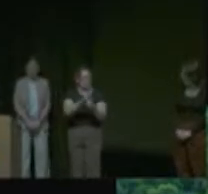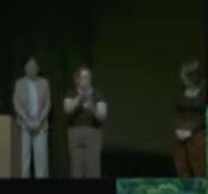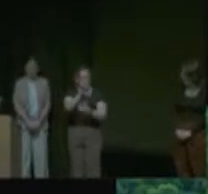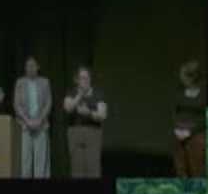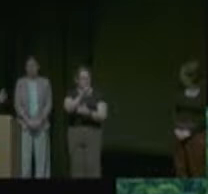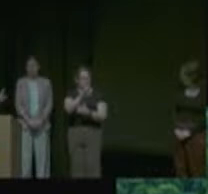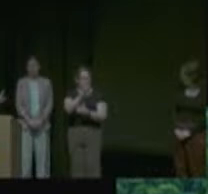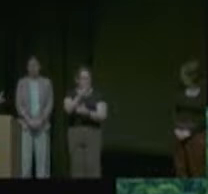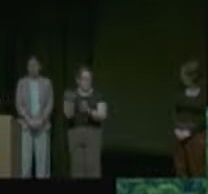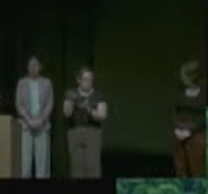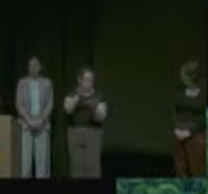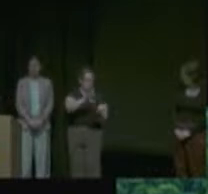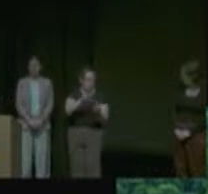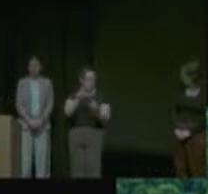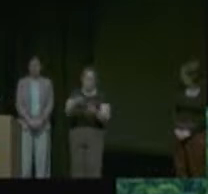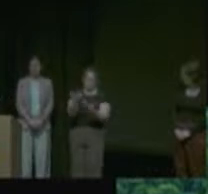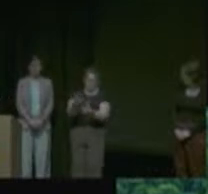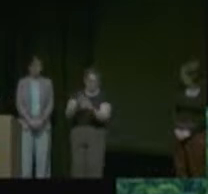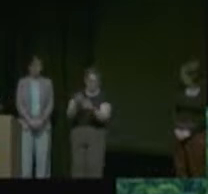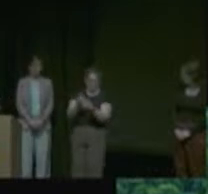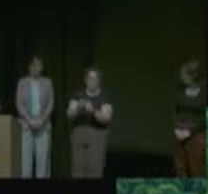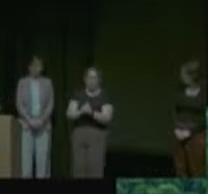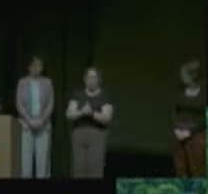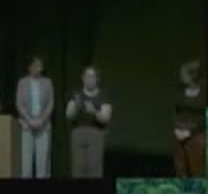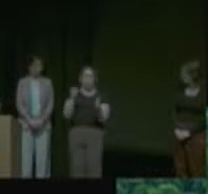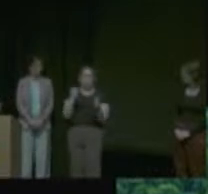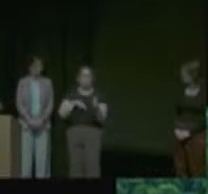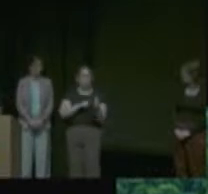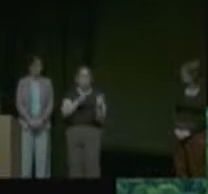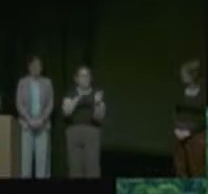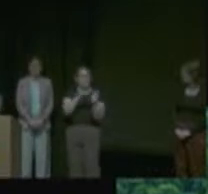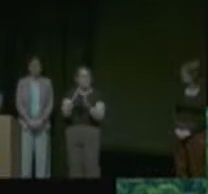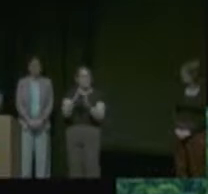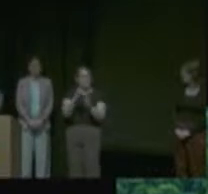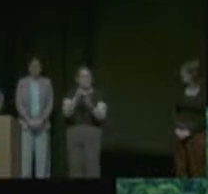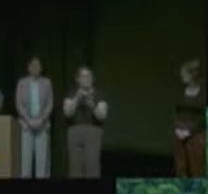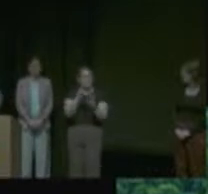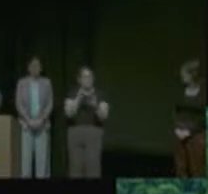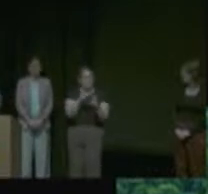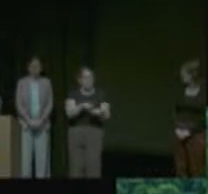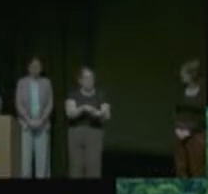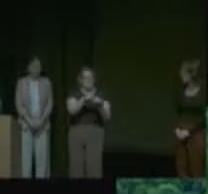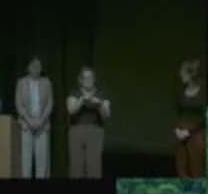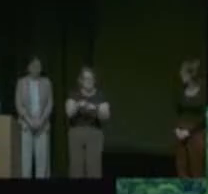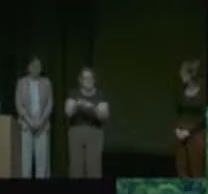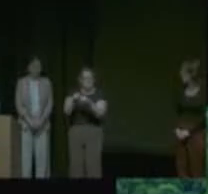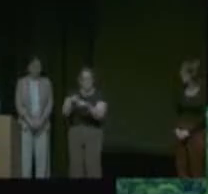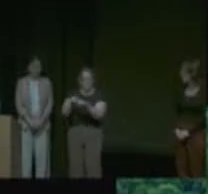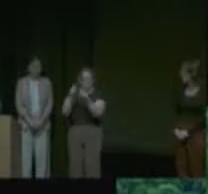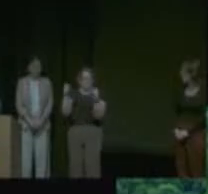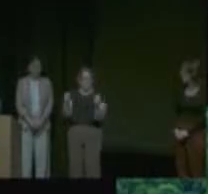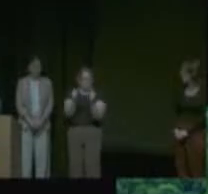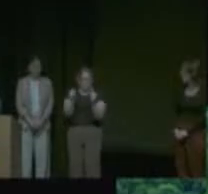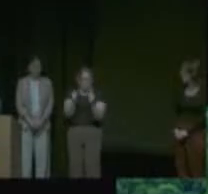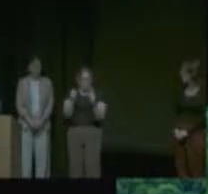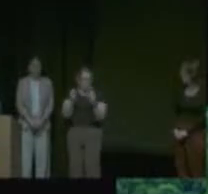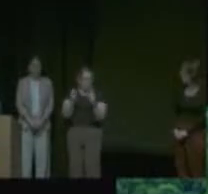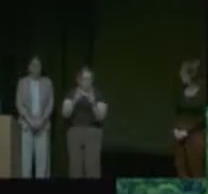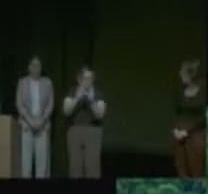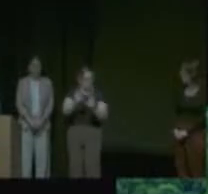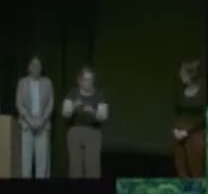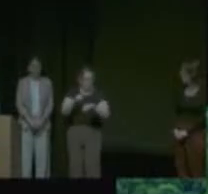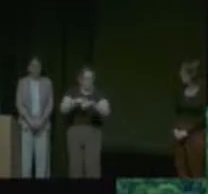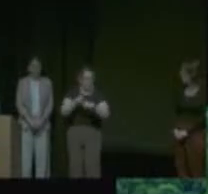do plan, and I should have mentioned this, is a good point. We do plan on taking slight breaks during the cold weathers. It's actually written right into our